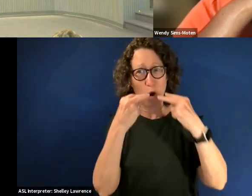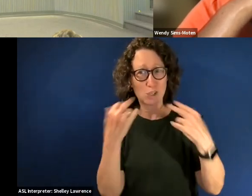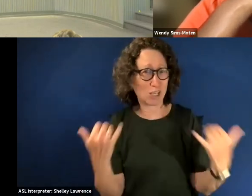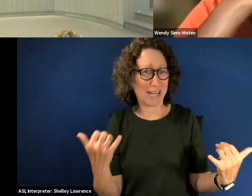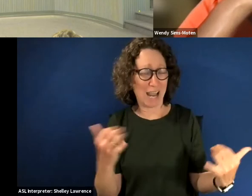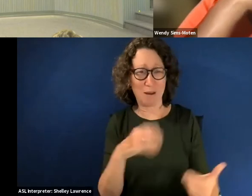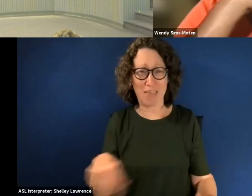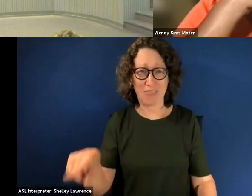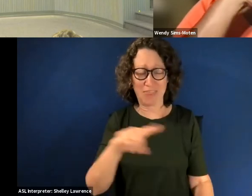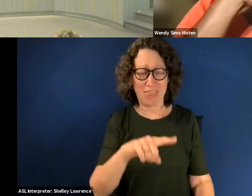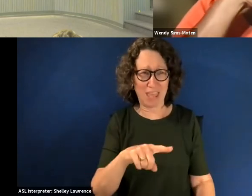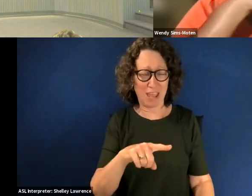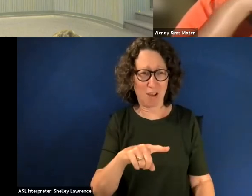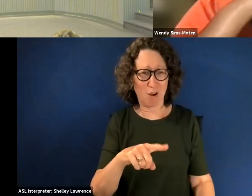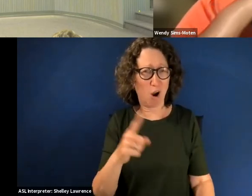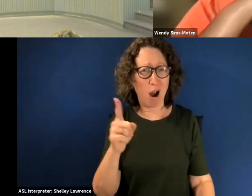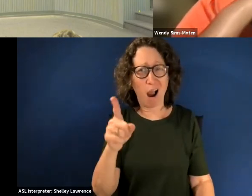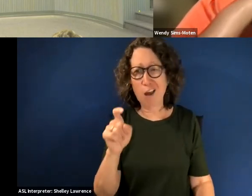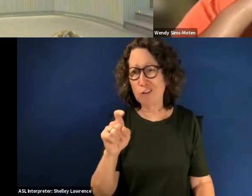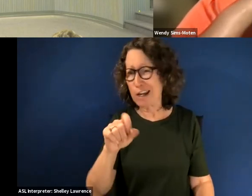and there are